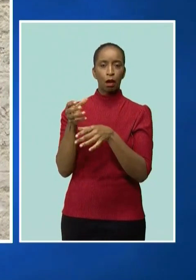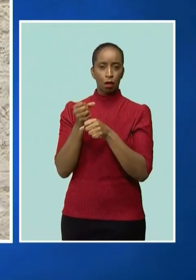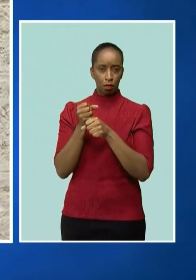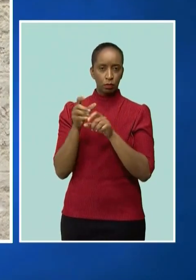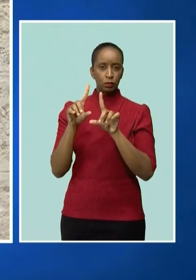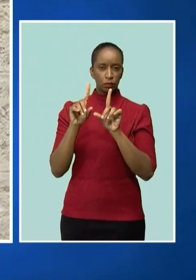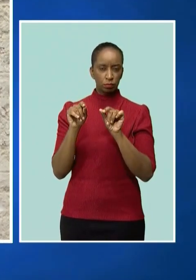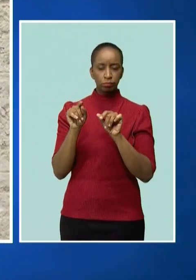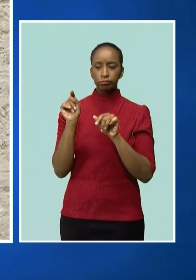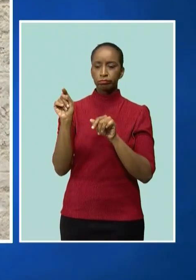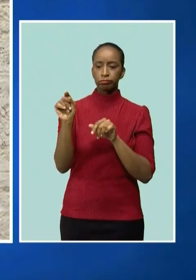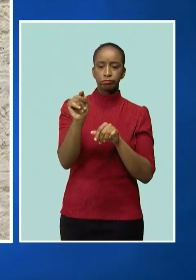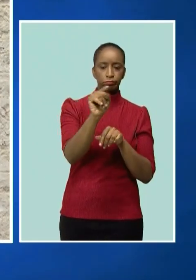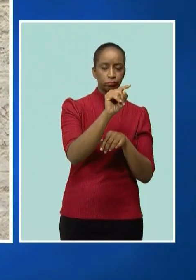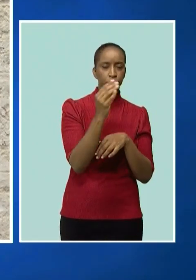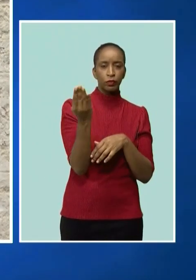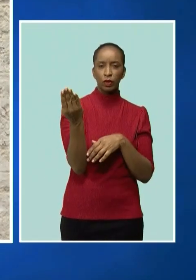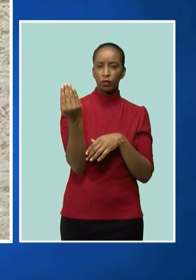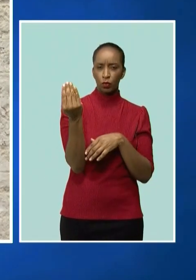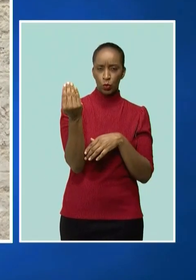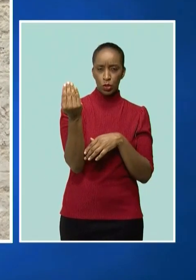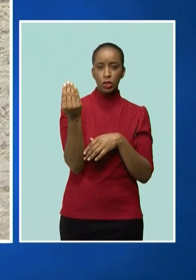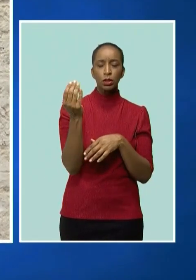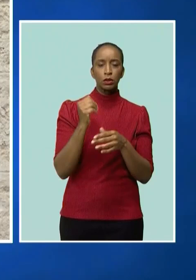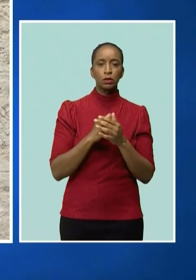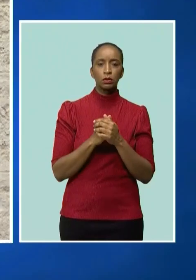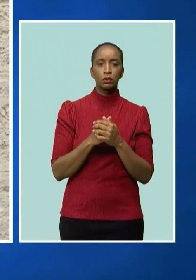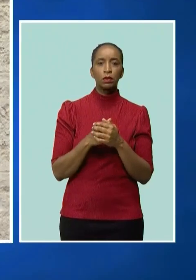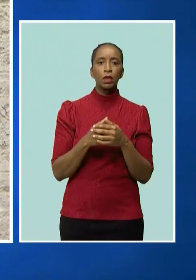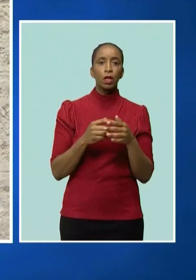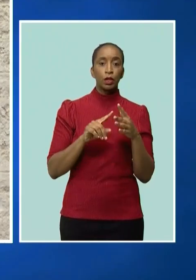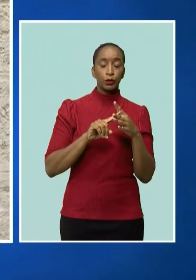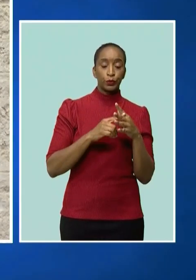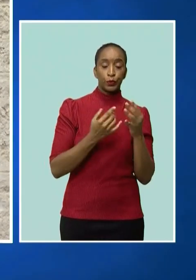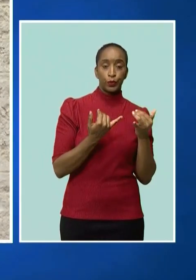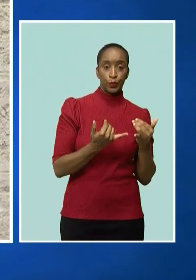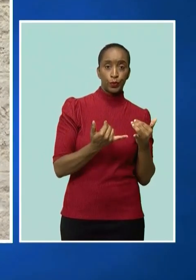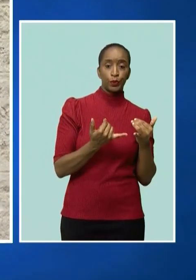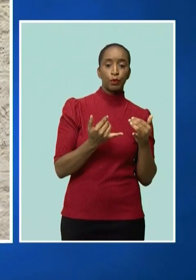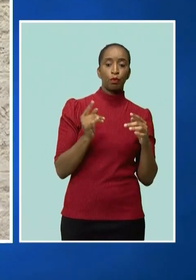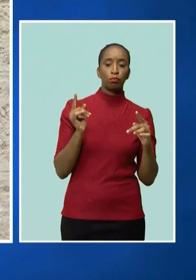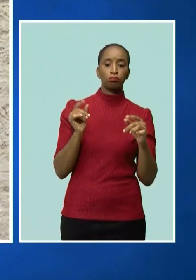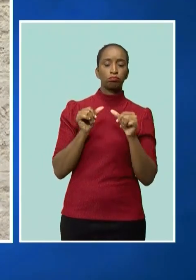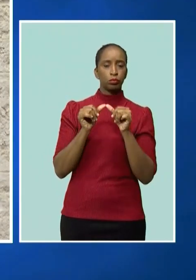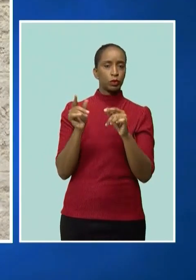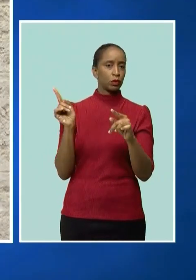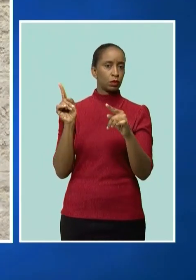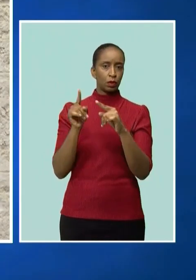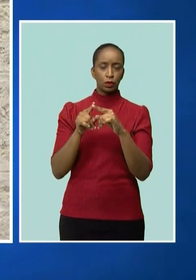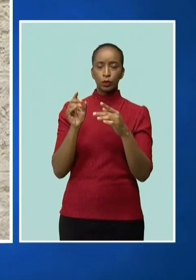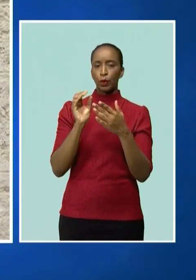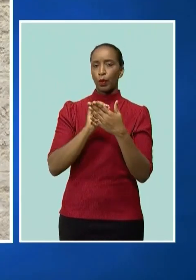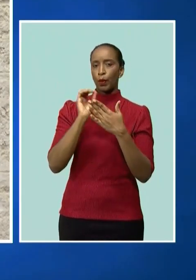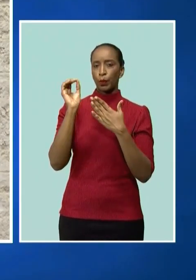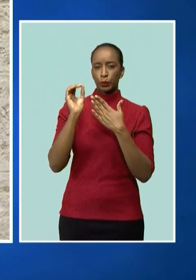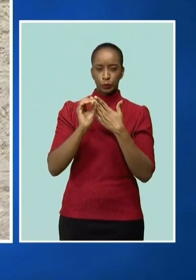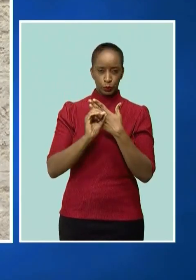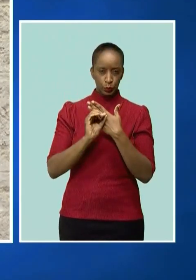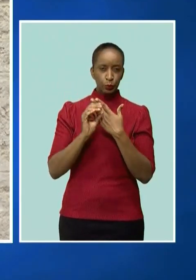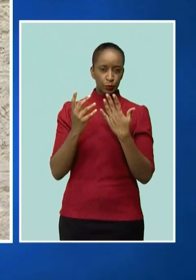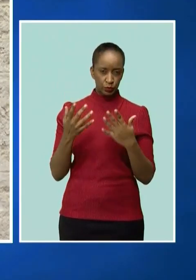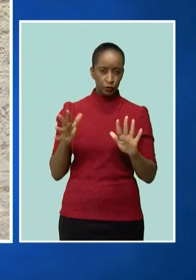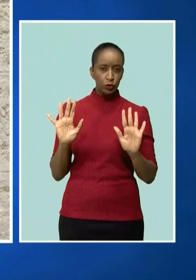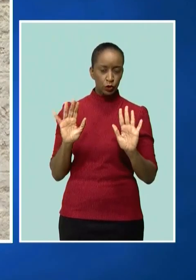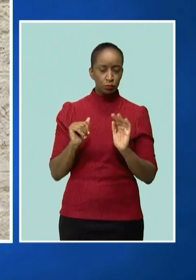14 post offices. The initial date is between now and the end of October, but once again, Barbadians know that if there's a need